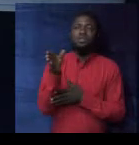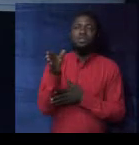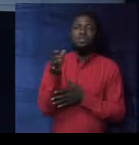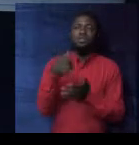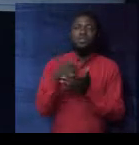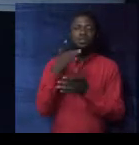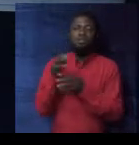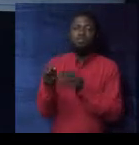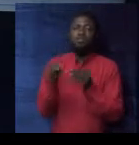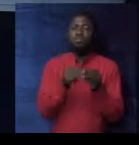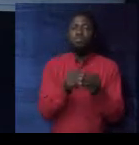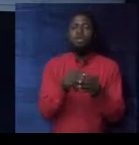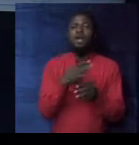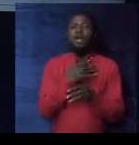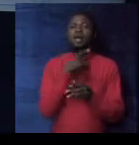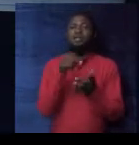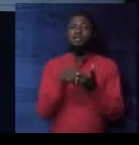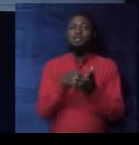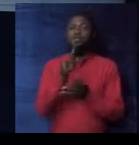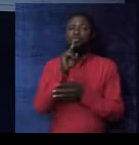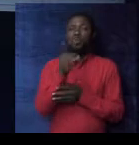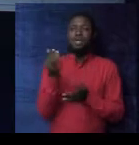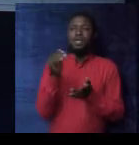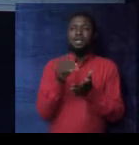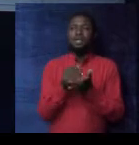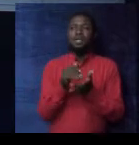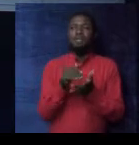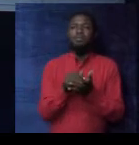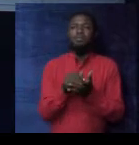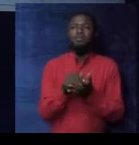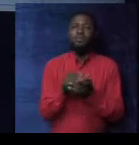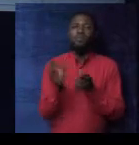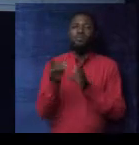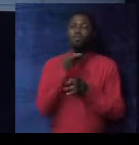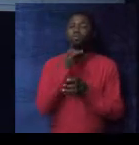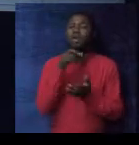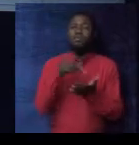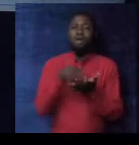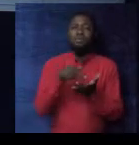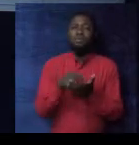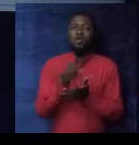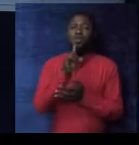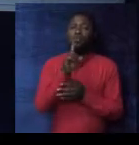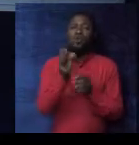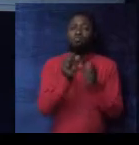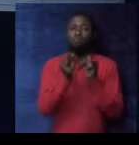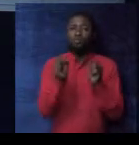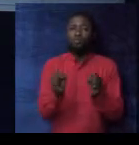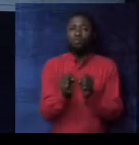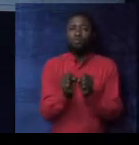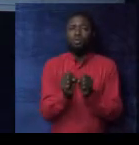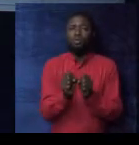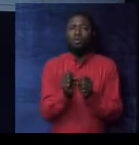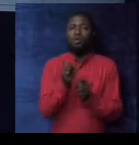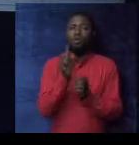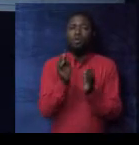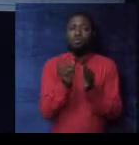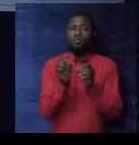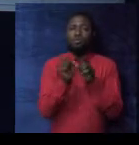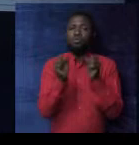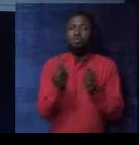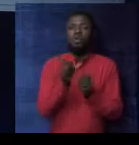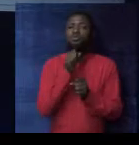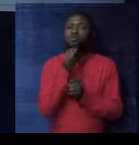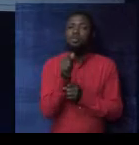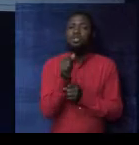here to move to the next place. Okay, so now this 1 again now, this 1, it does not represent 1 square,